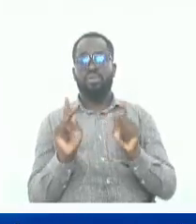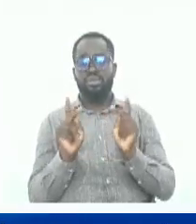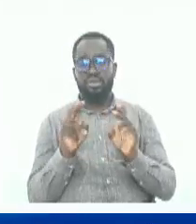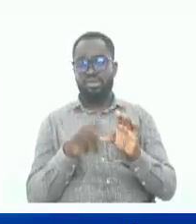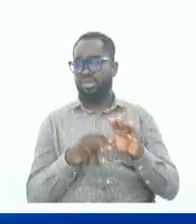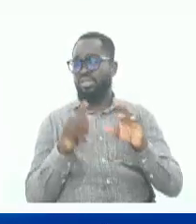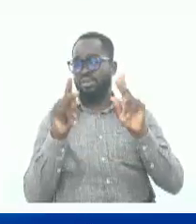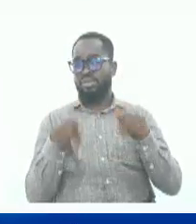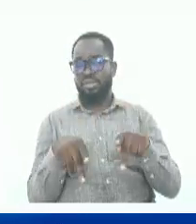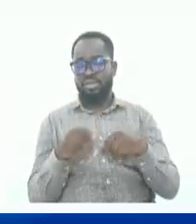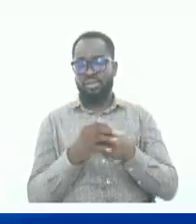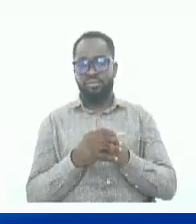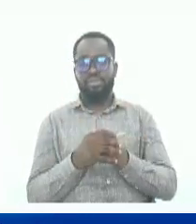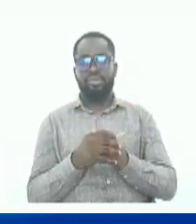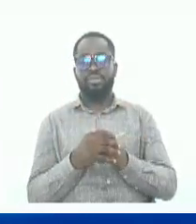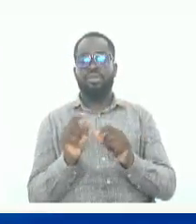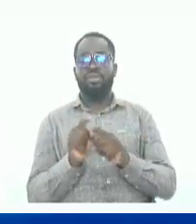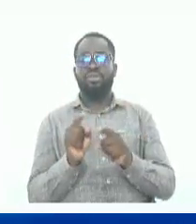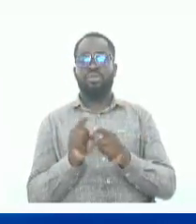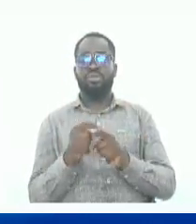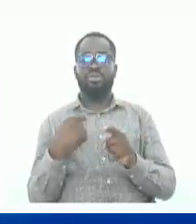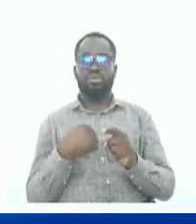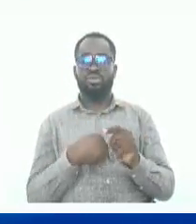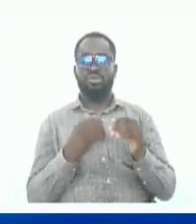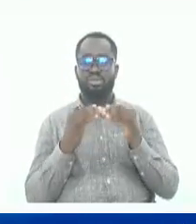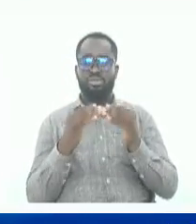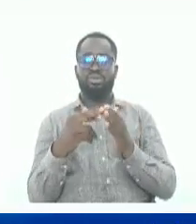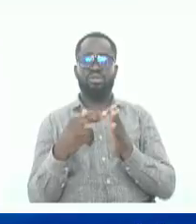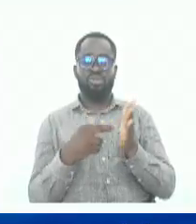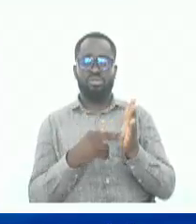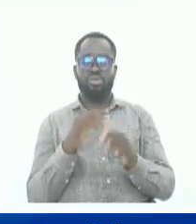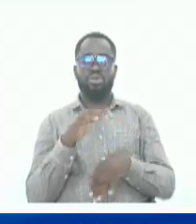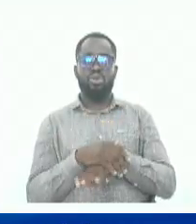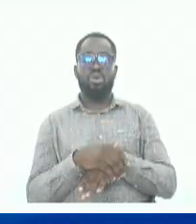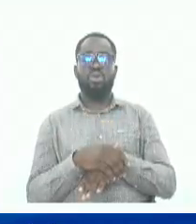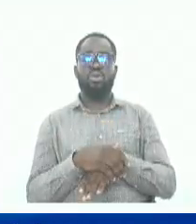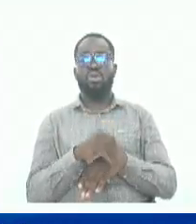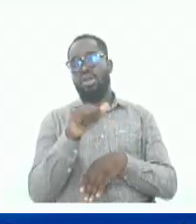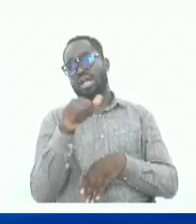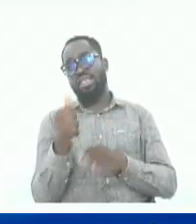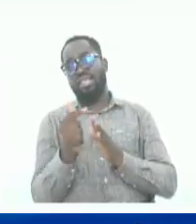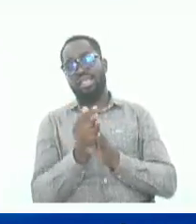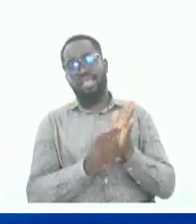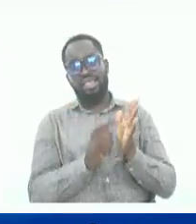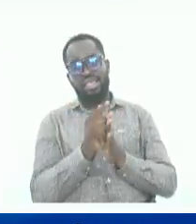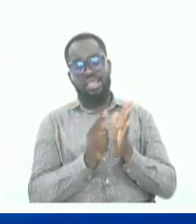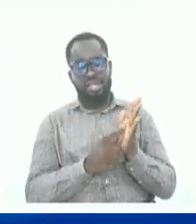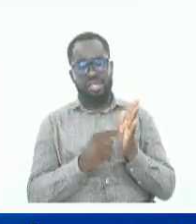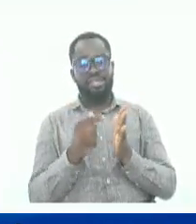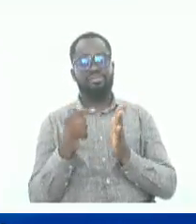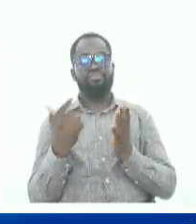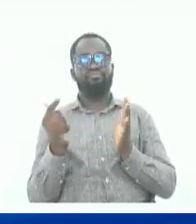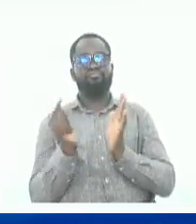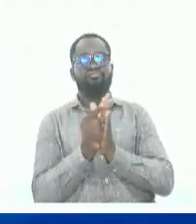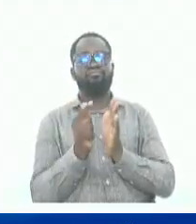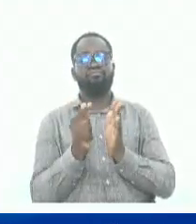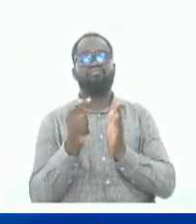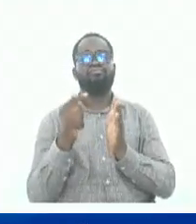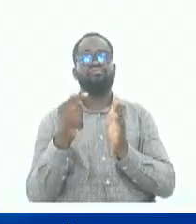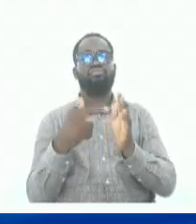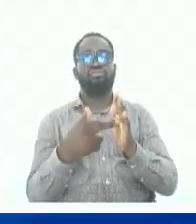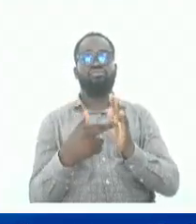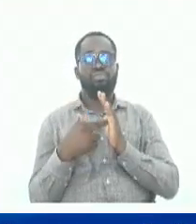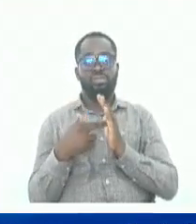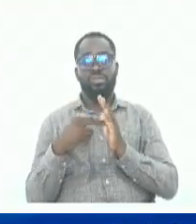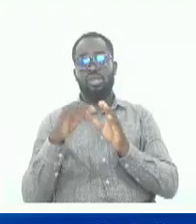Chairman, I shall also proceed to read the report on other legal and regulatory requirements.